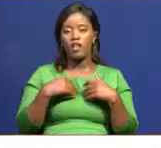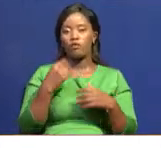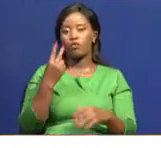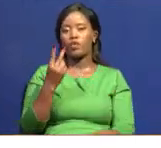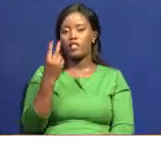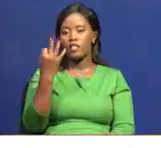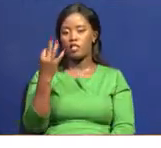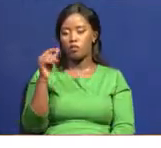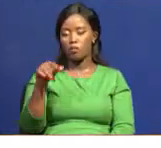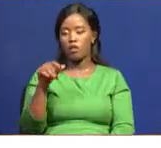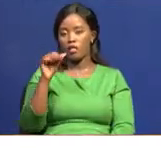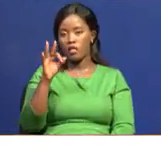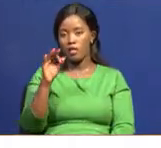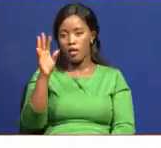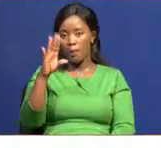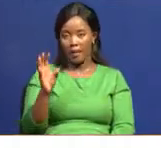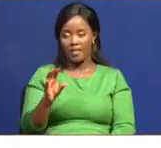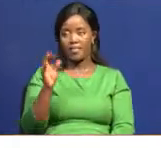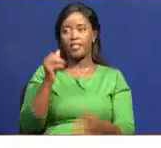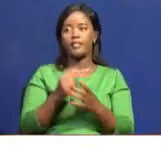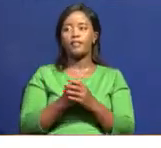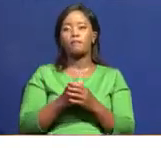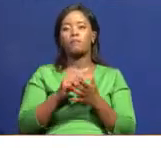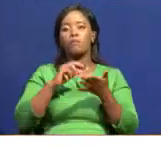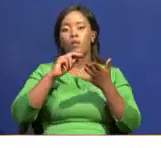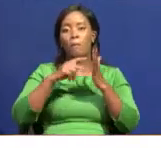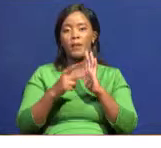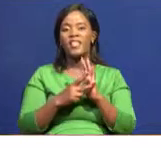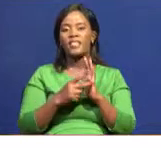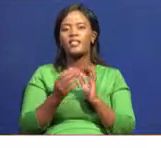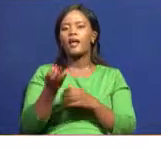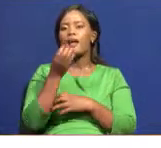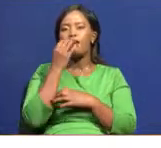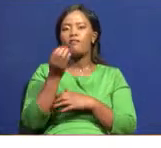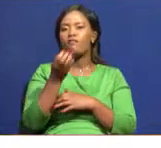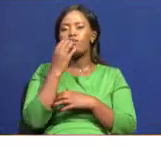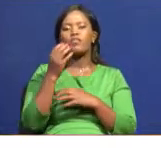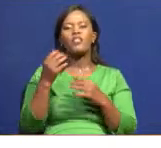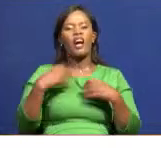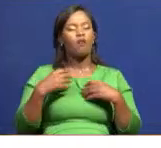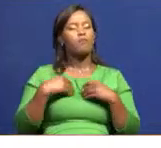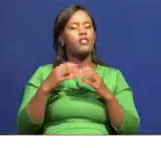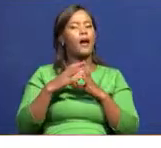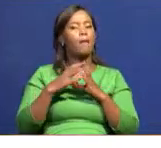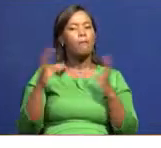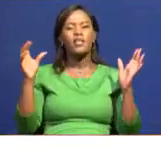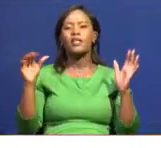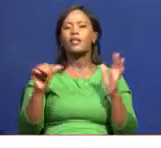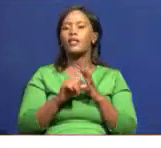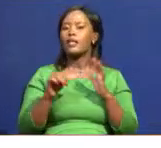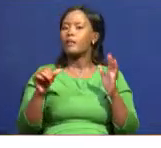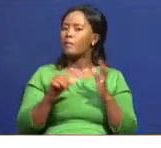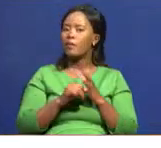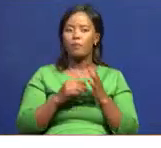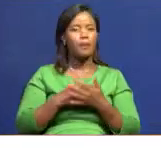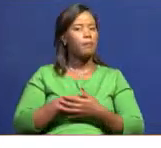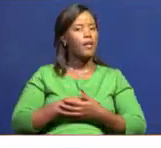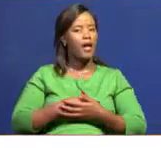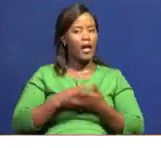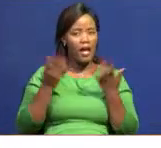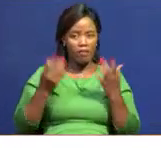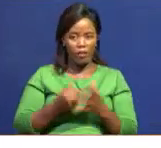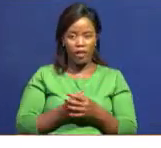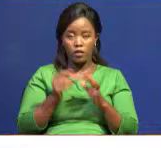23.3%. The rest fall below that. So food has become a problem everywhere.